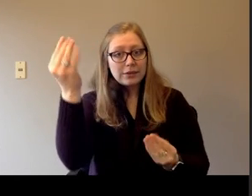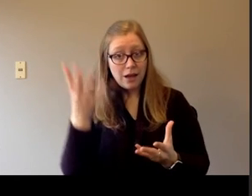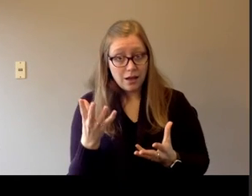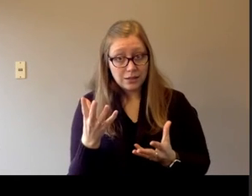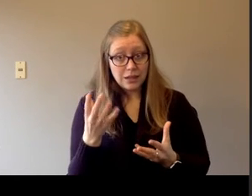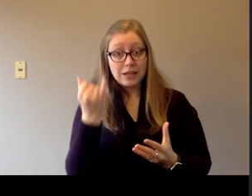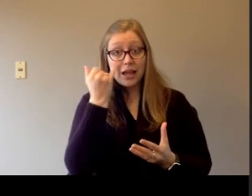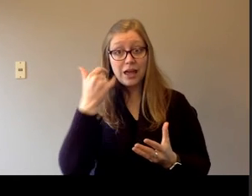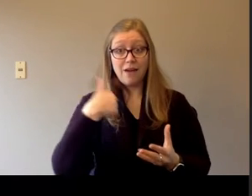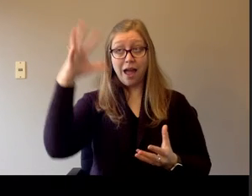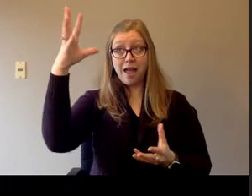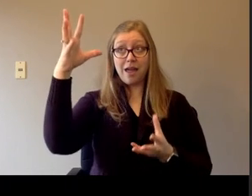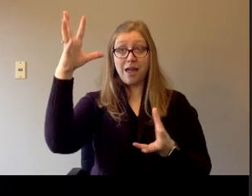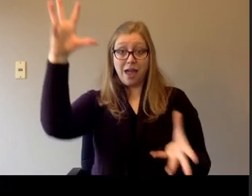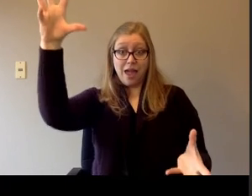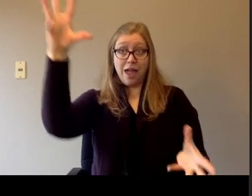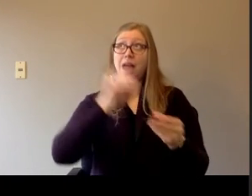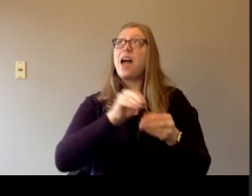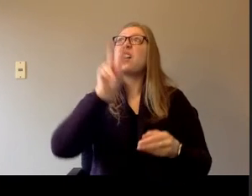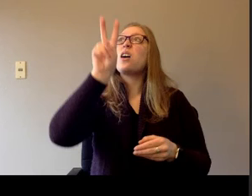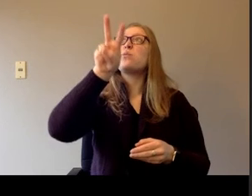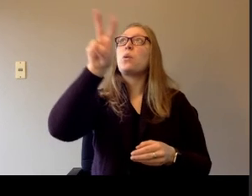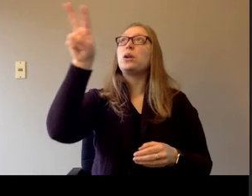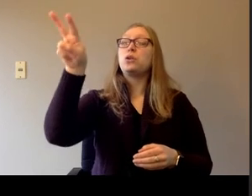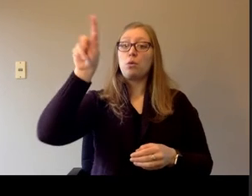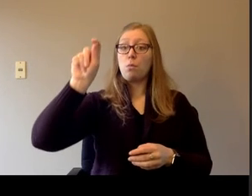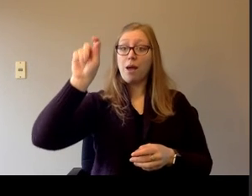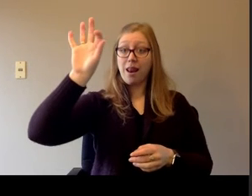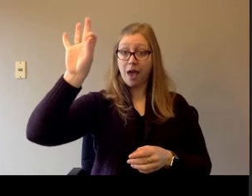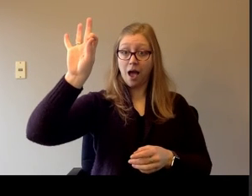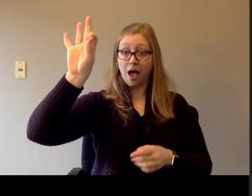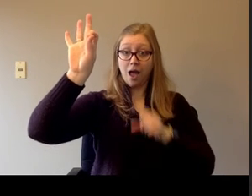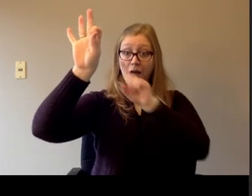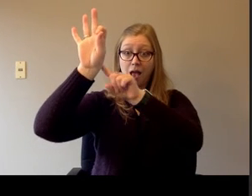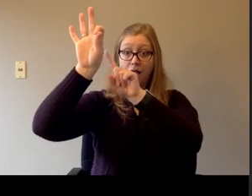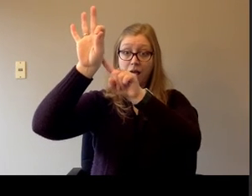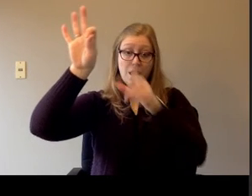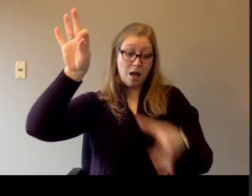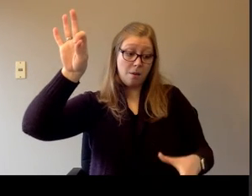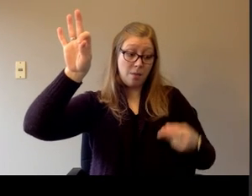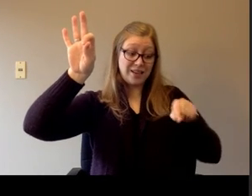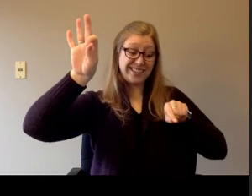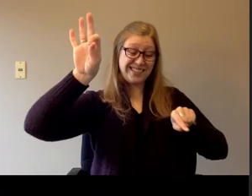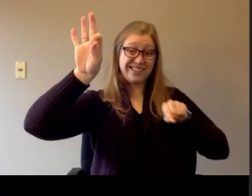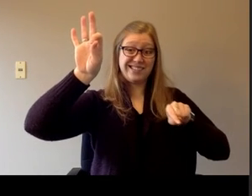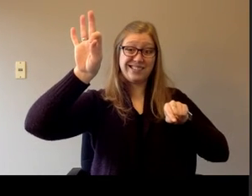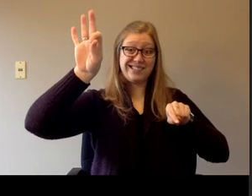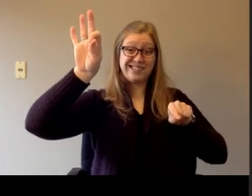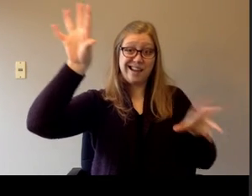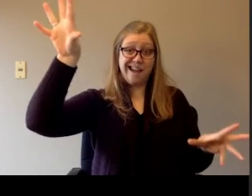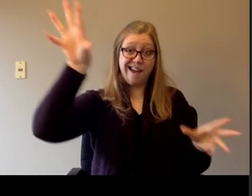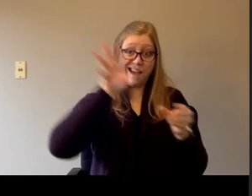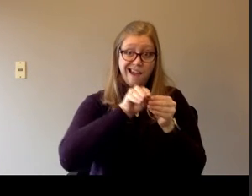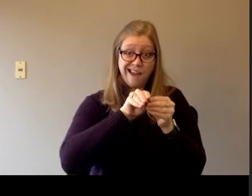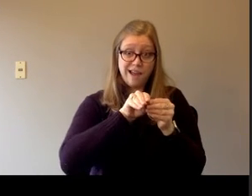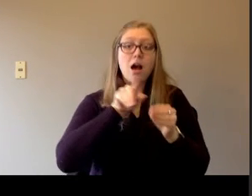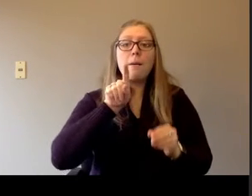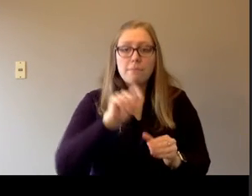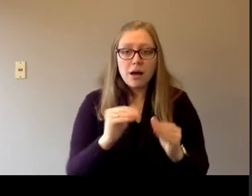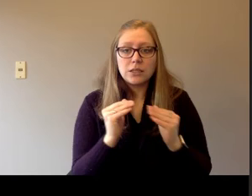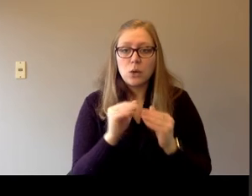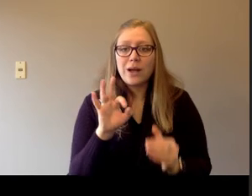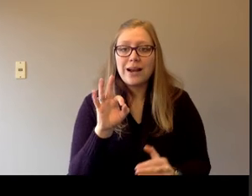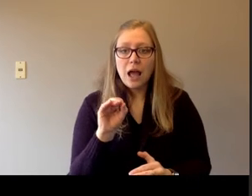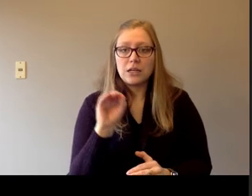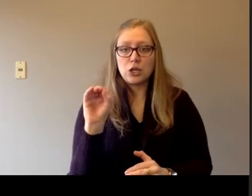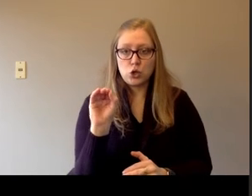22.9 plus the measure of angle N, it's got to equal 90 degrees. So I can just